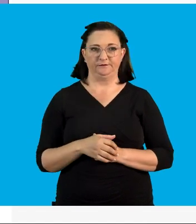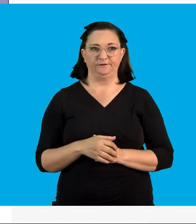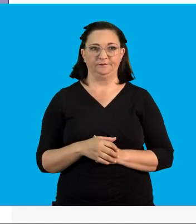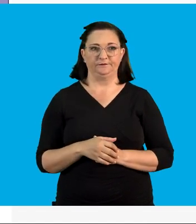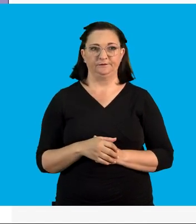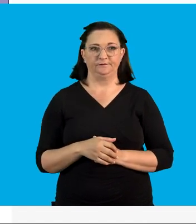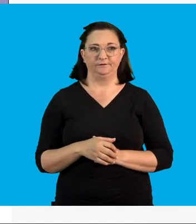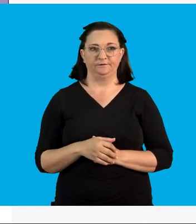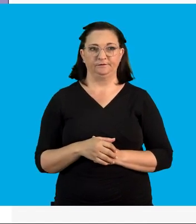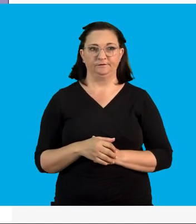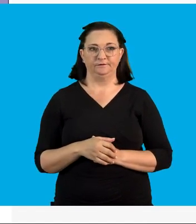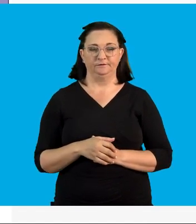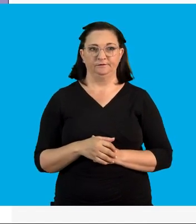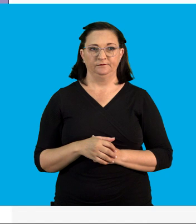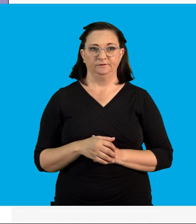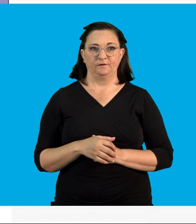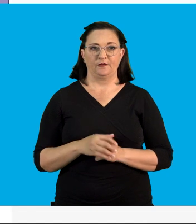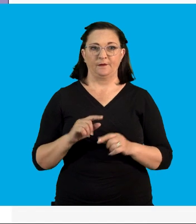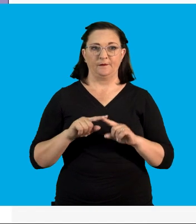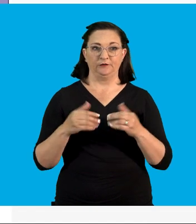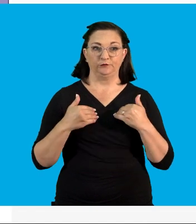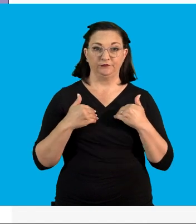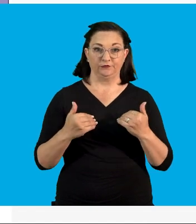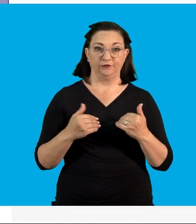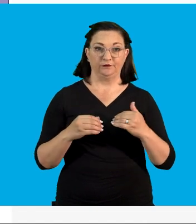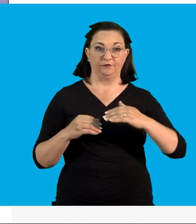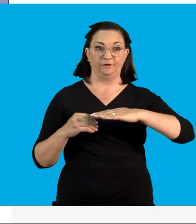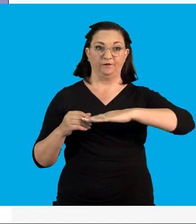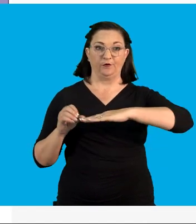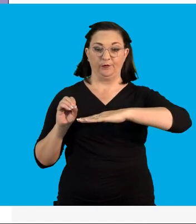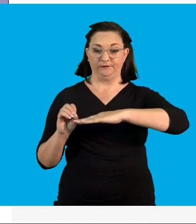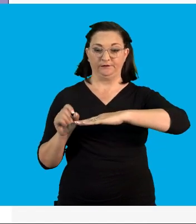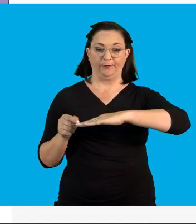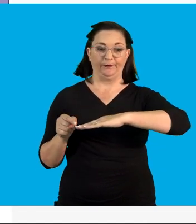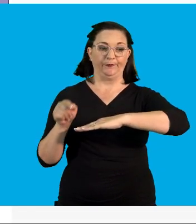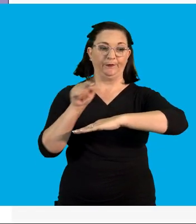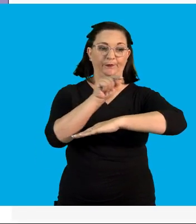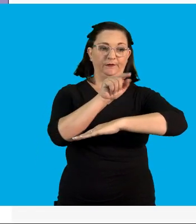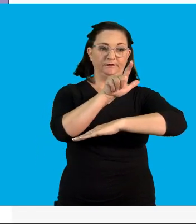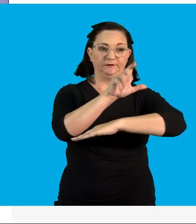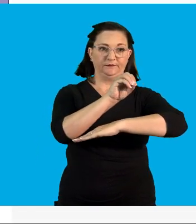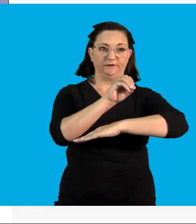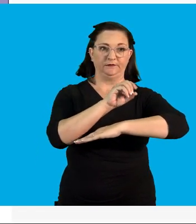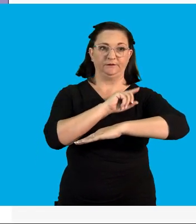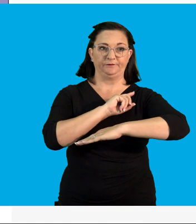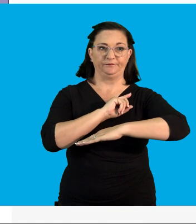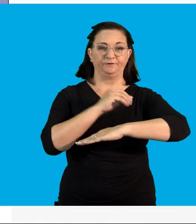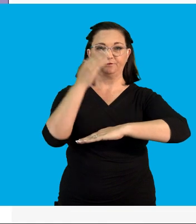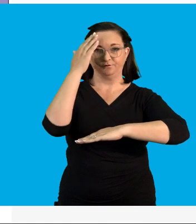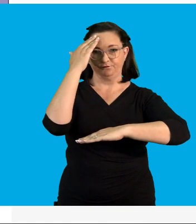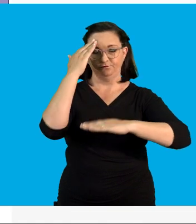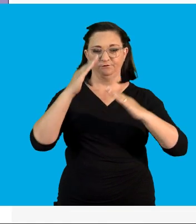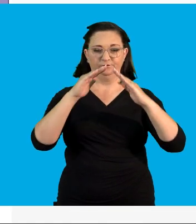triangle on the right-hand side, we start from 0 to 70, and it gives us 70 degrees. So we've got a